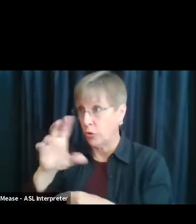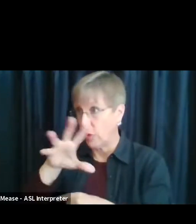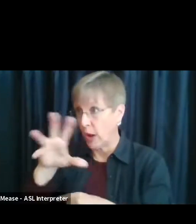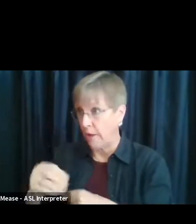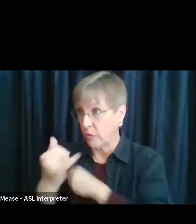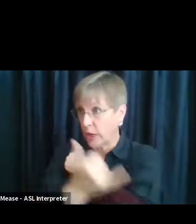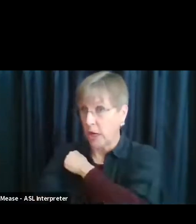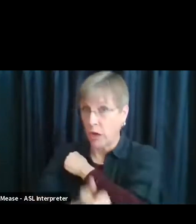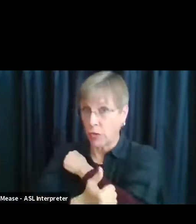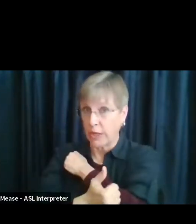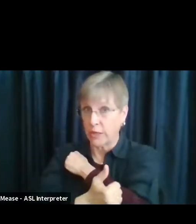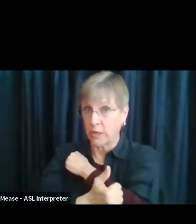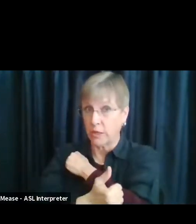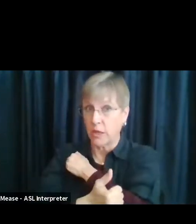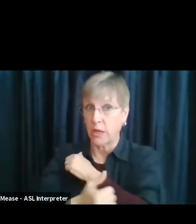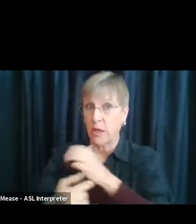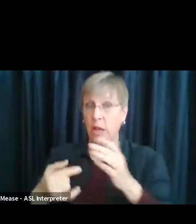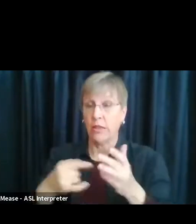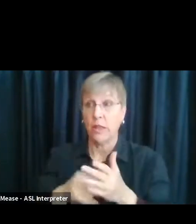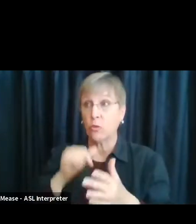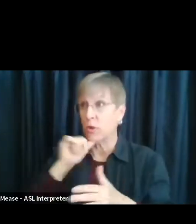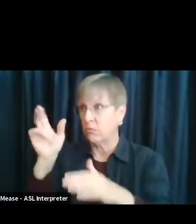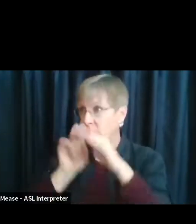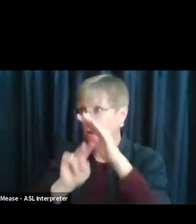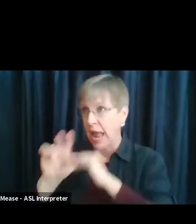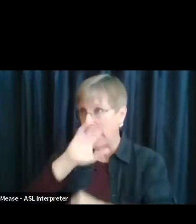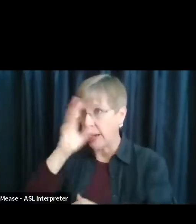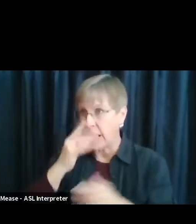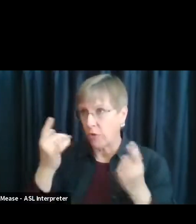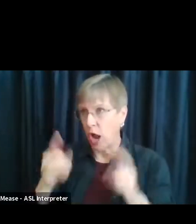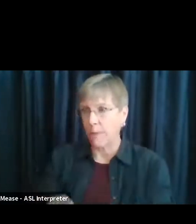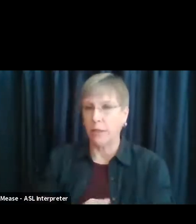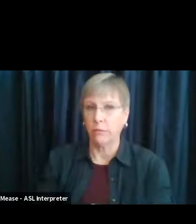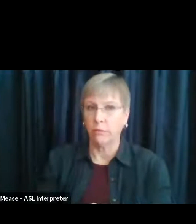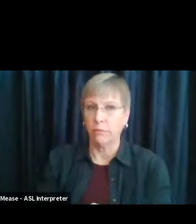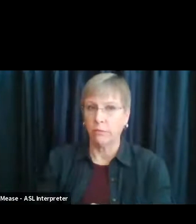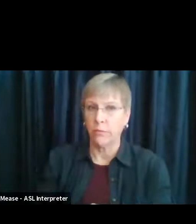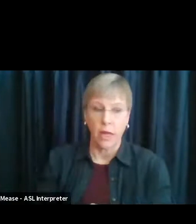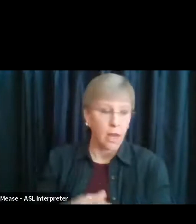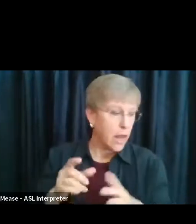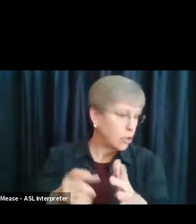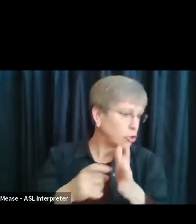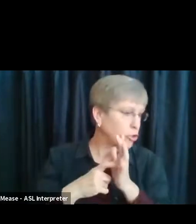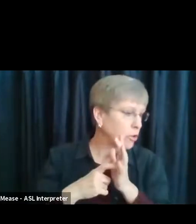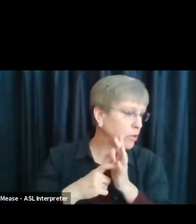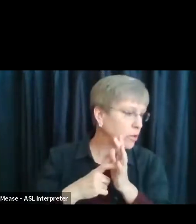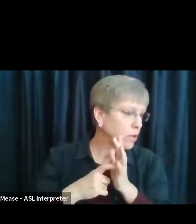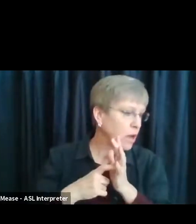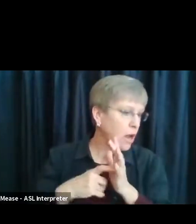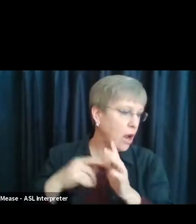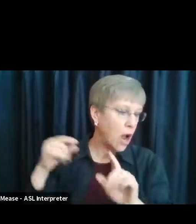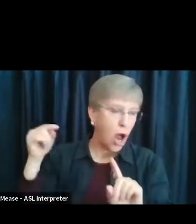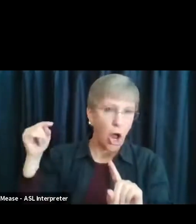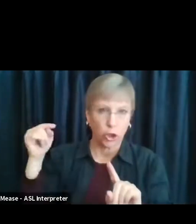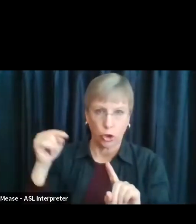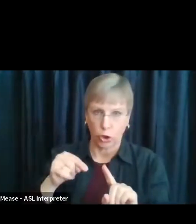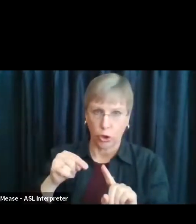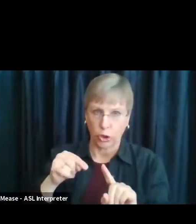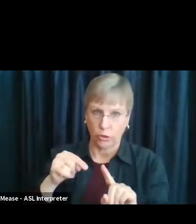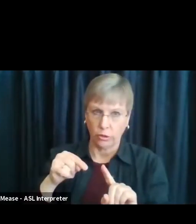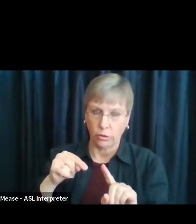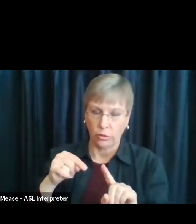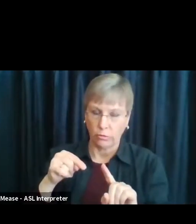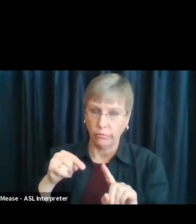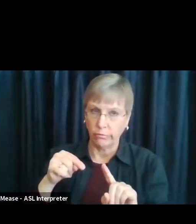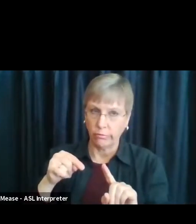countries. This was unseen. It never happened. It took a certain time, because we had to wait July this